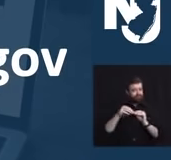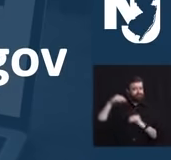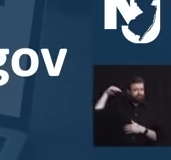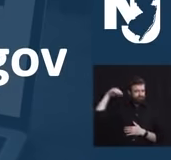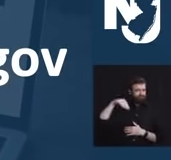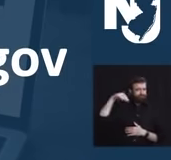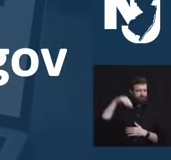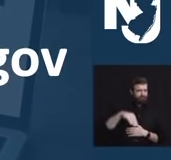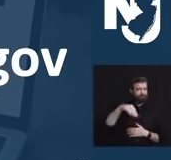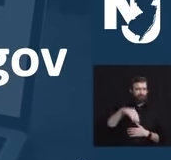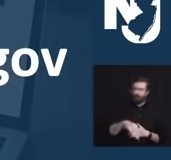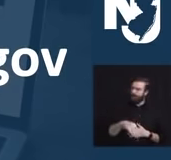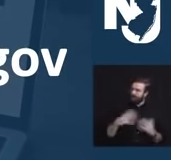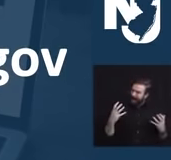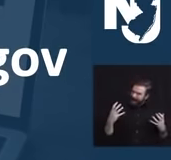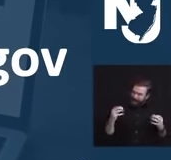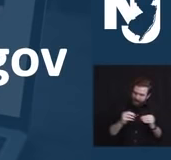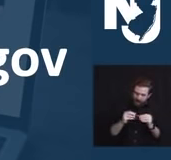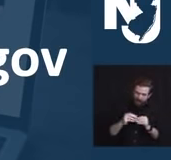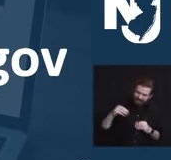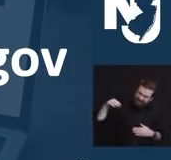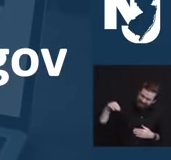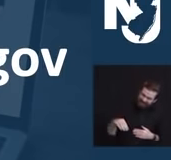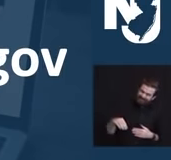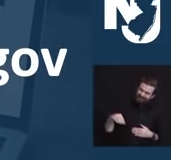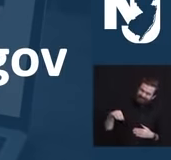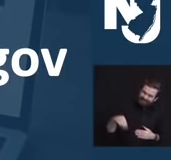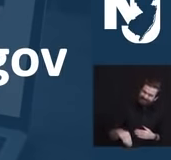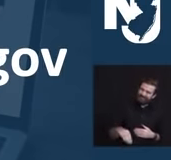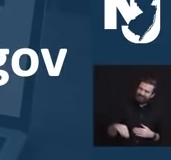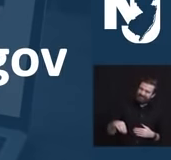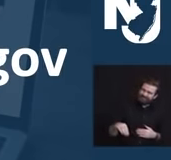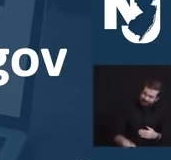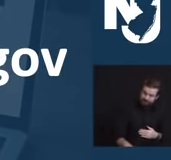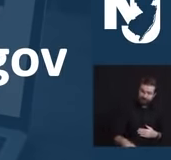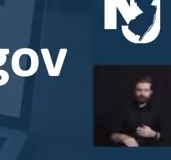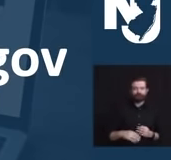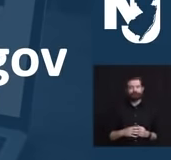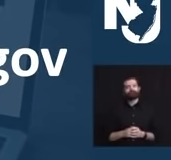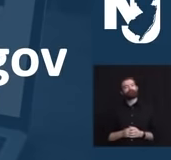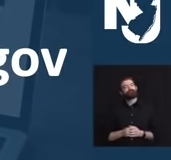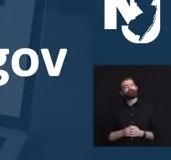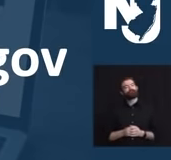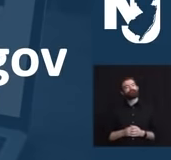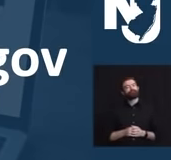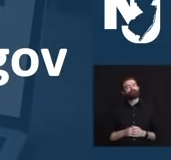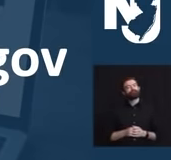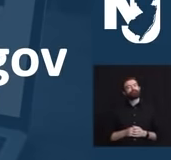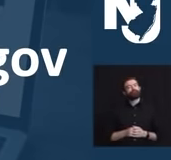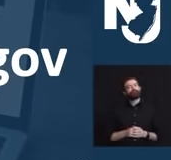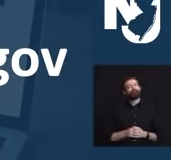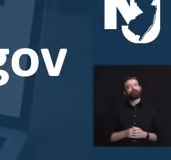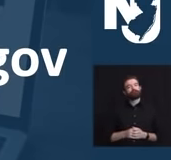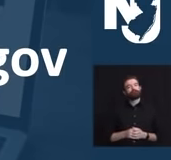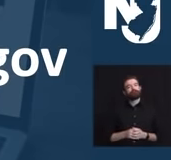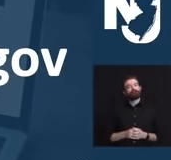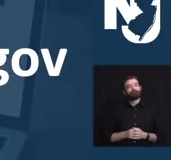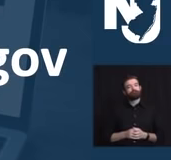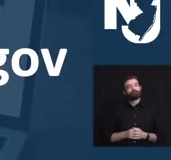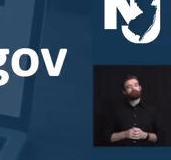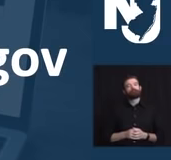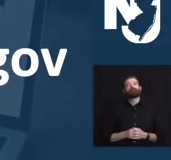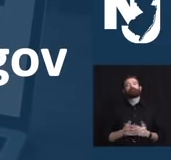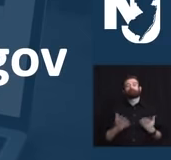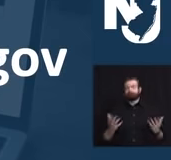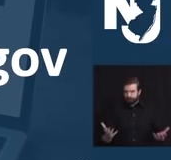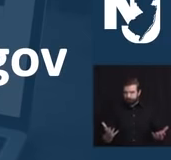down, especially as we reopen further, and that is to get vaccinated. Every single